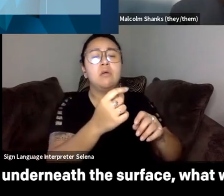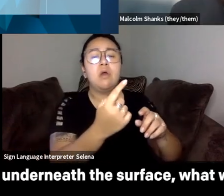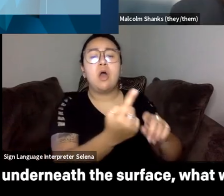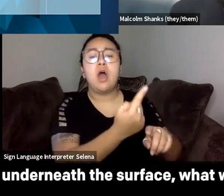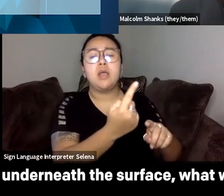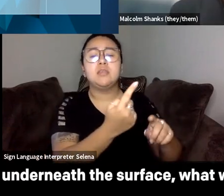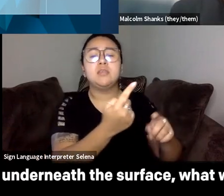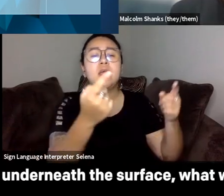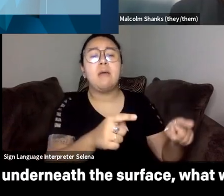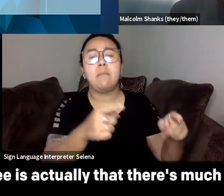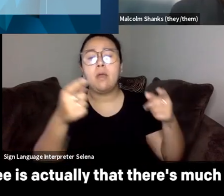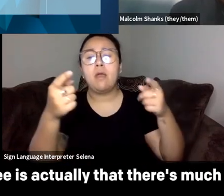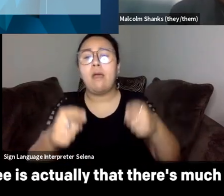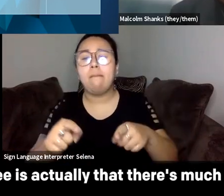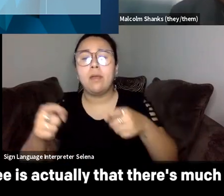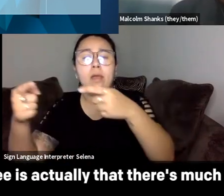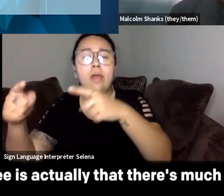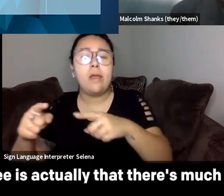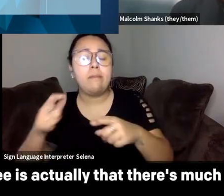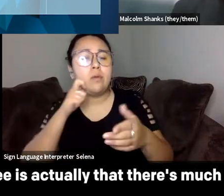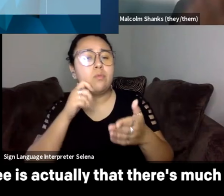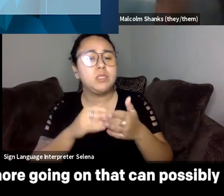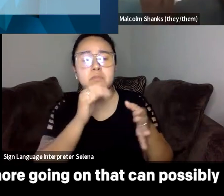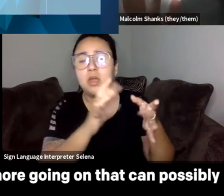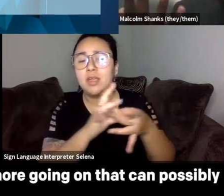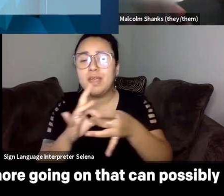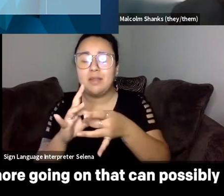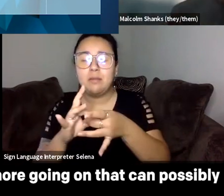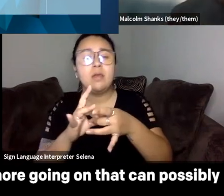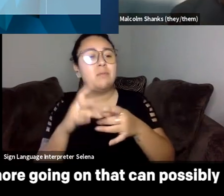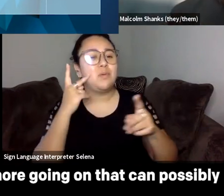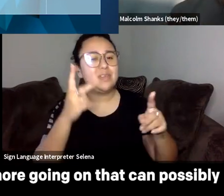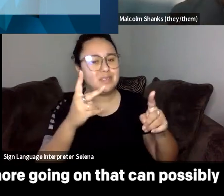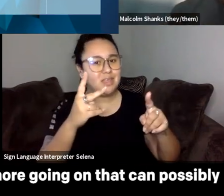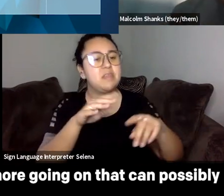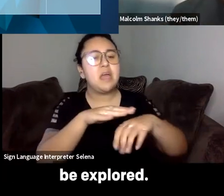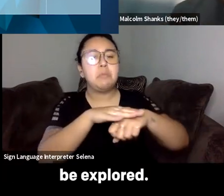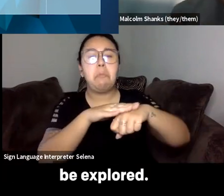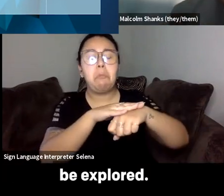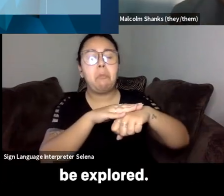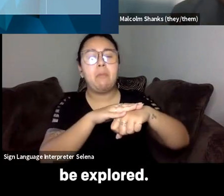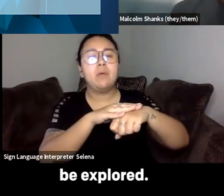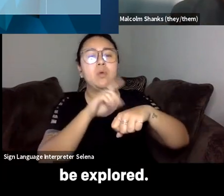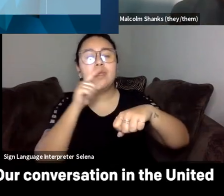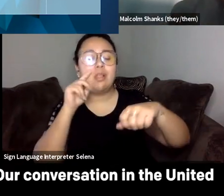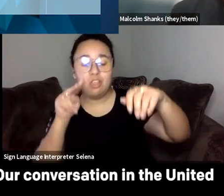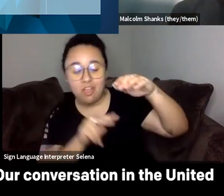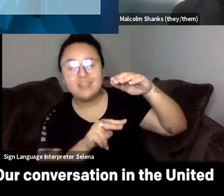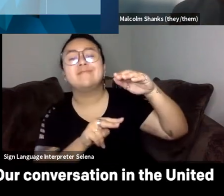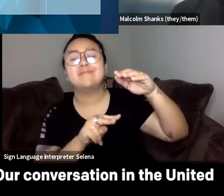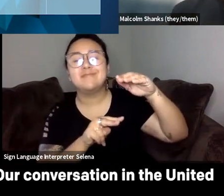And underneath the surface, what we see is actually that there's much more going on that can possibly be explored.